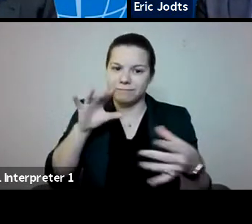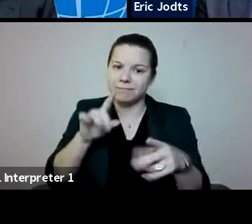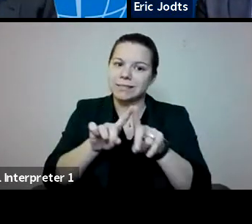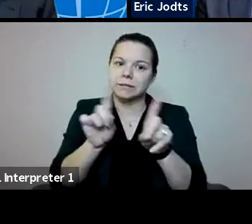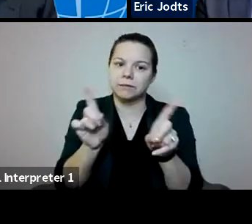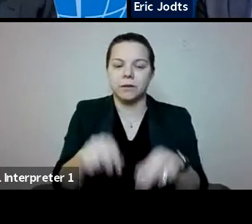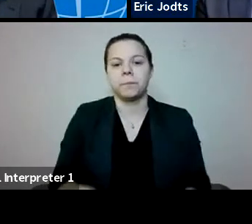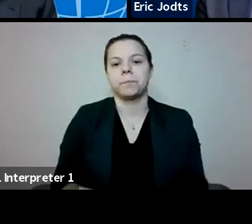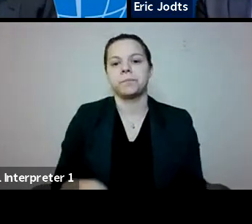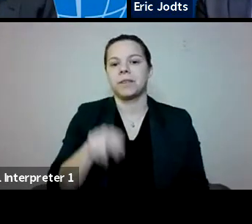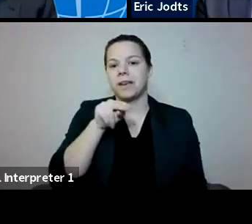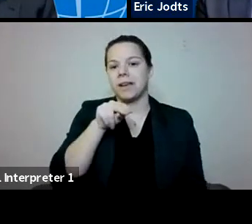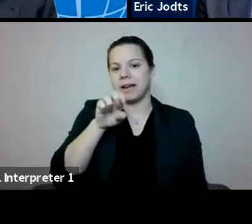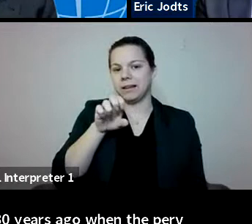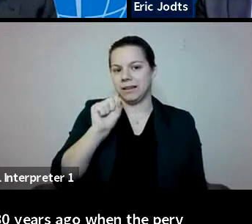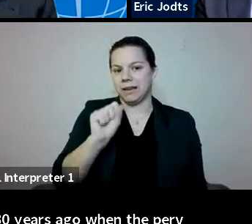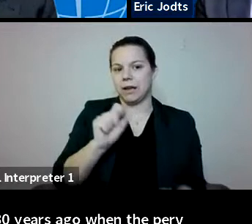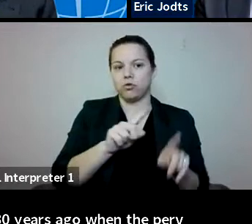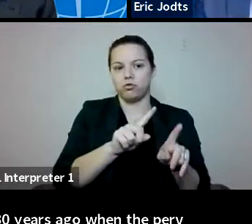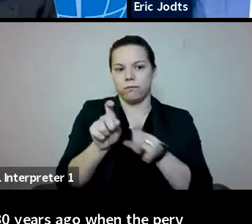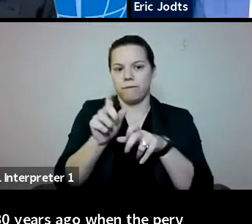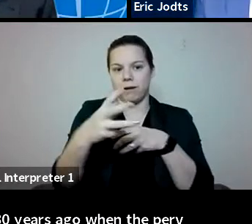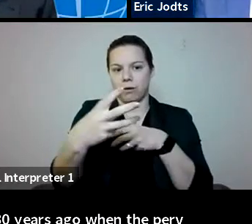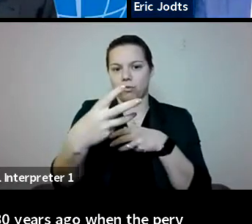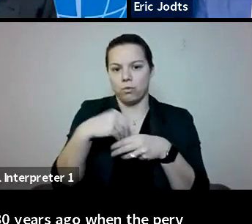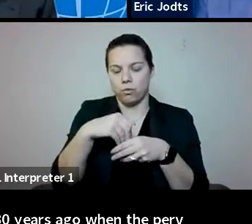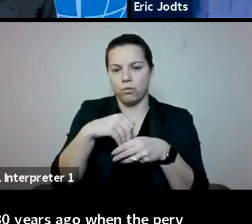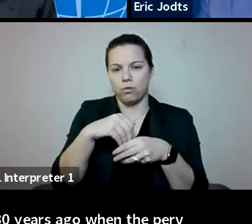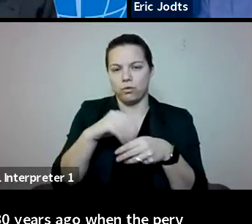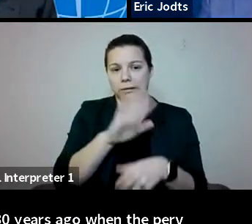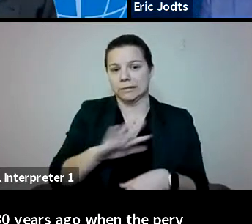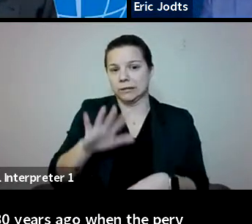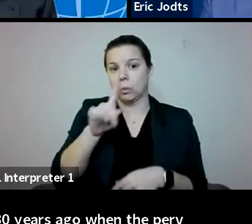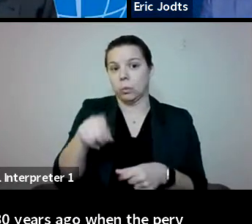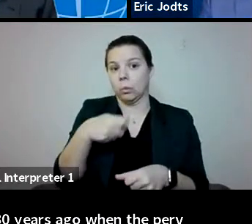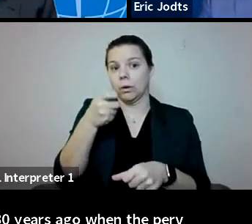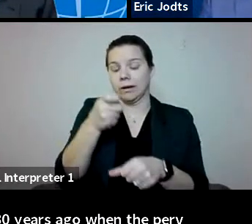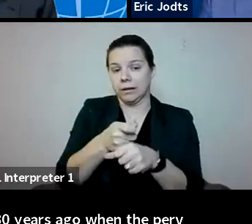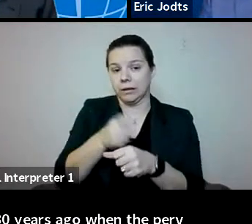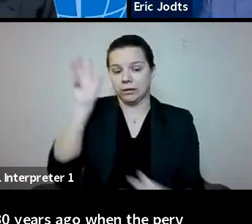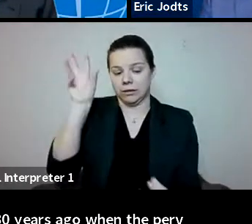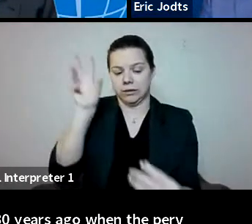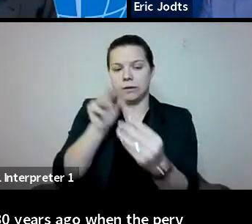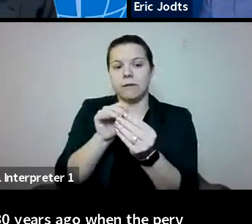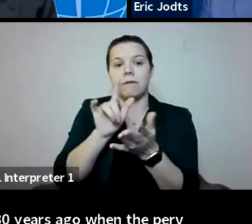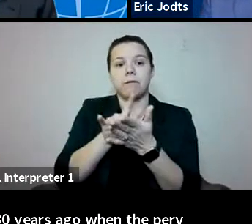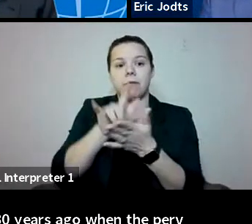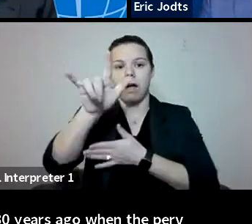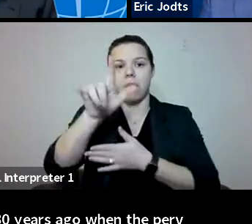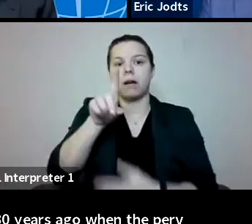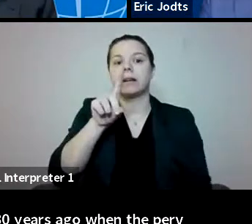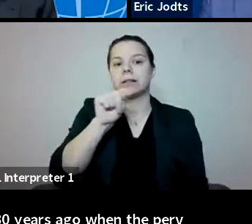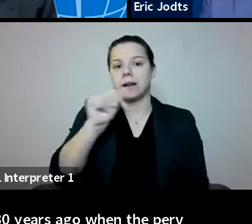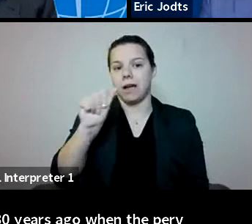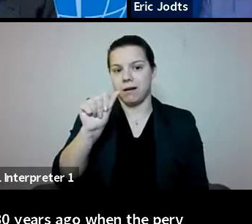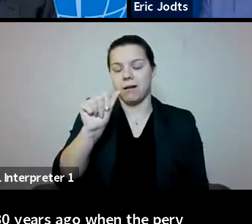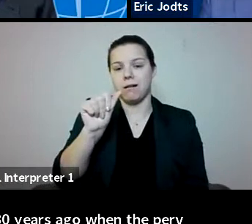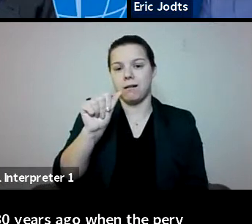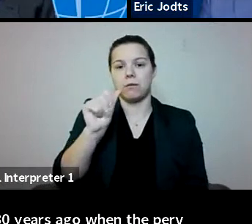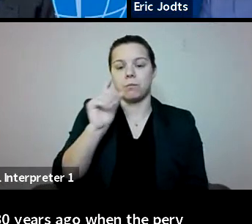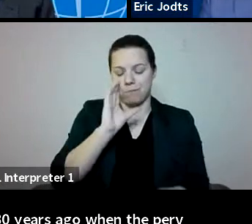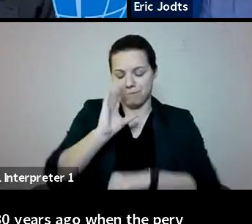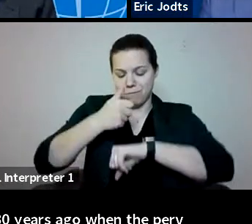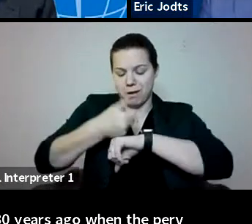The NES survey included nearly a year's worth of flight tracking data to base the results